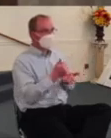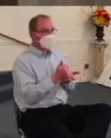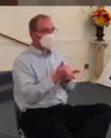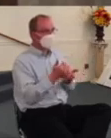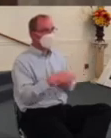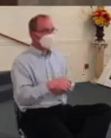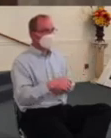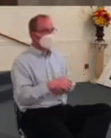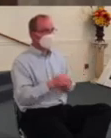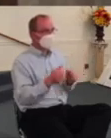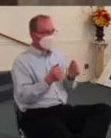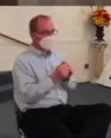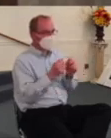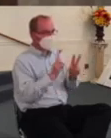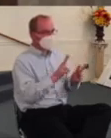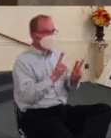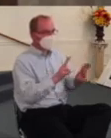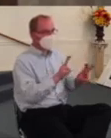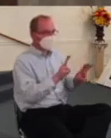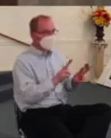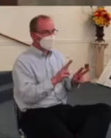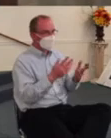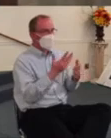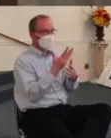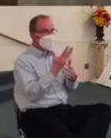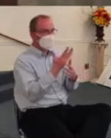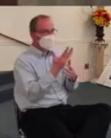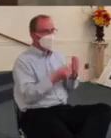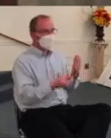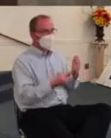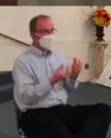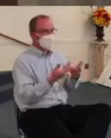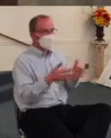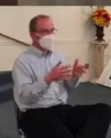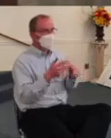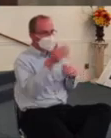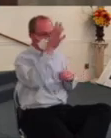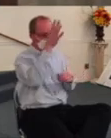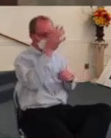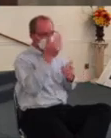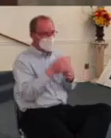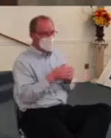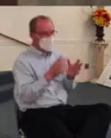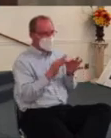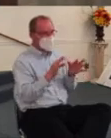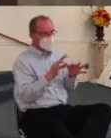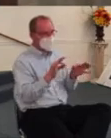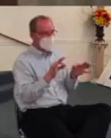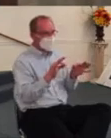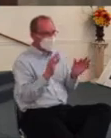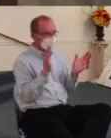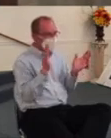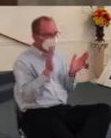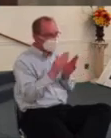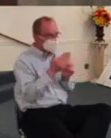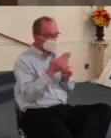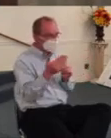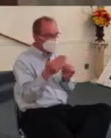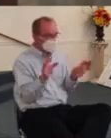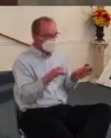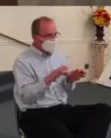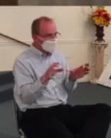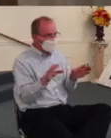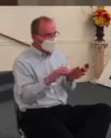the loss of a father. And she was saying that the little things that were done meant much to